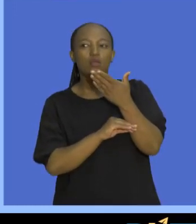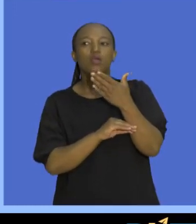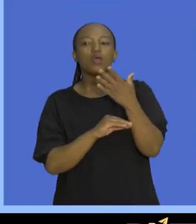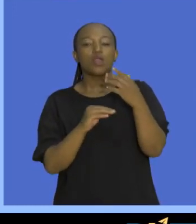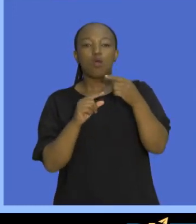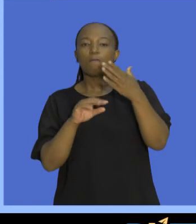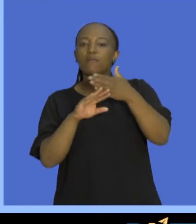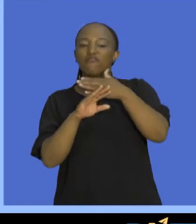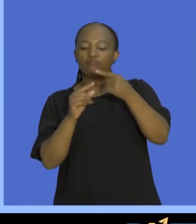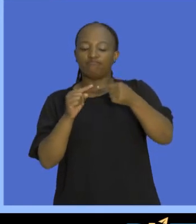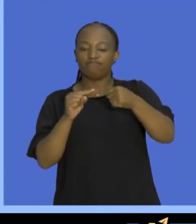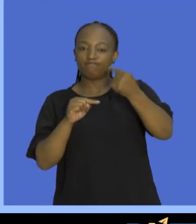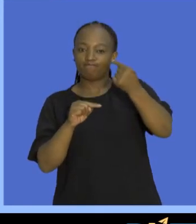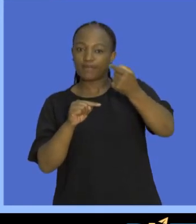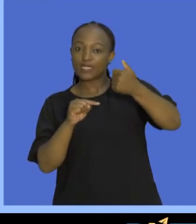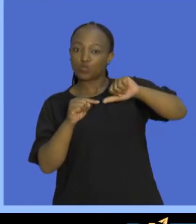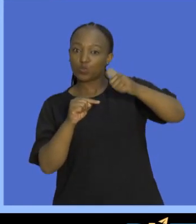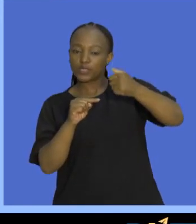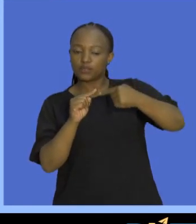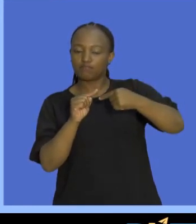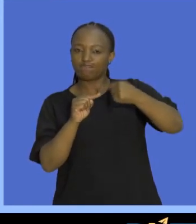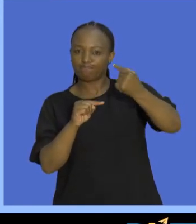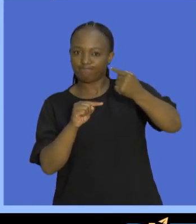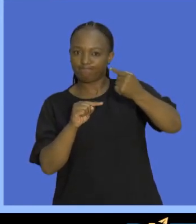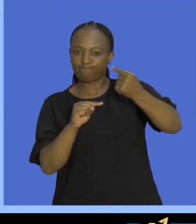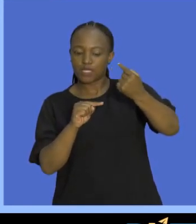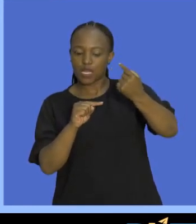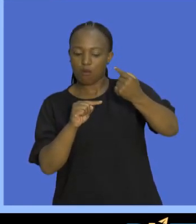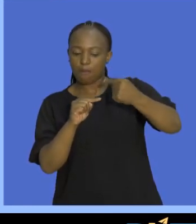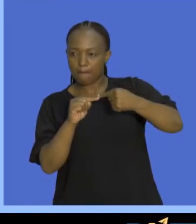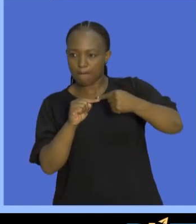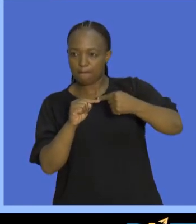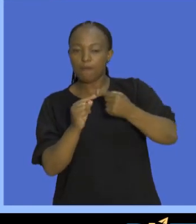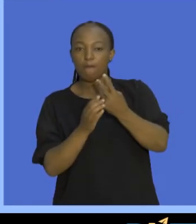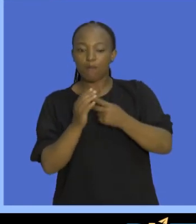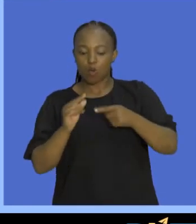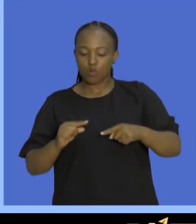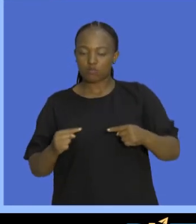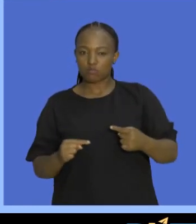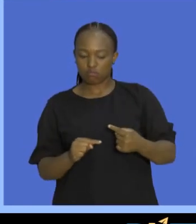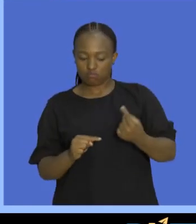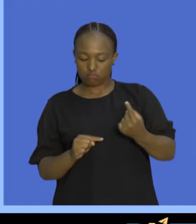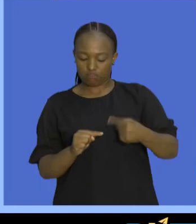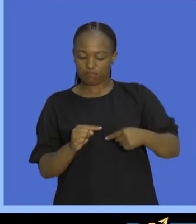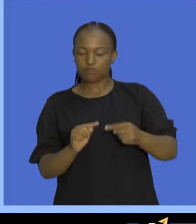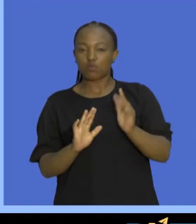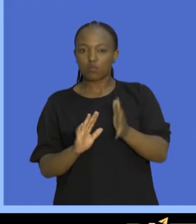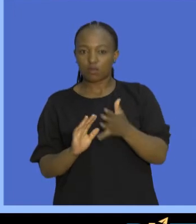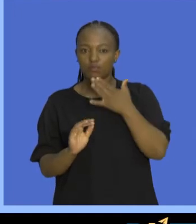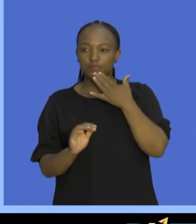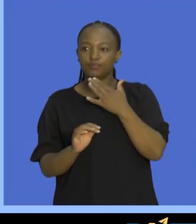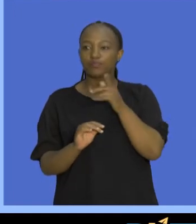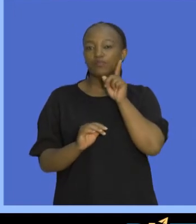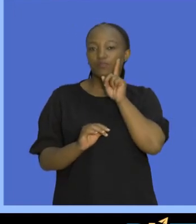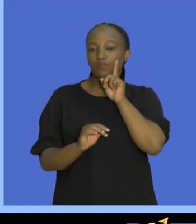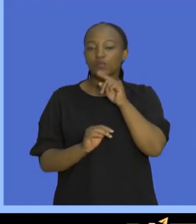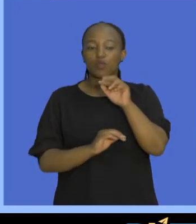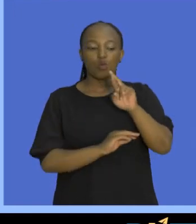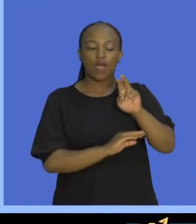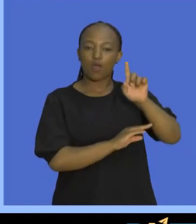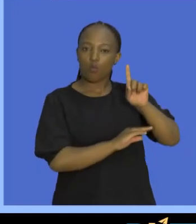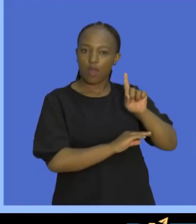switch, okay, for both our 2 resistors, okay, which is the light bulb. Let's verify the resistance of R1.